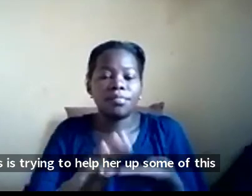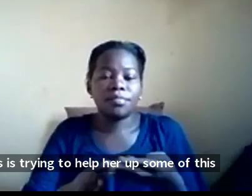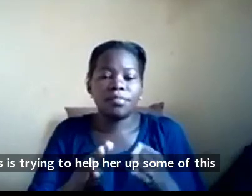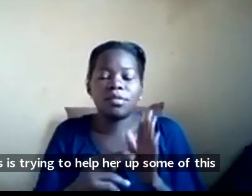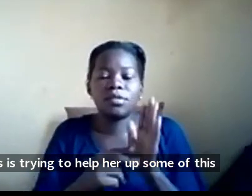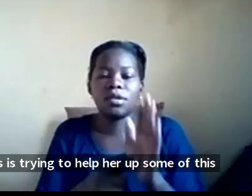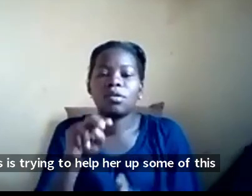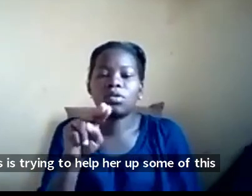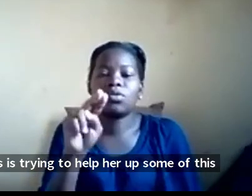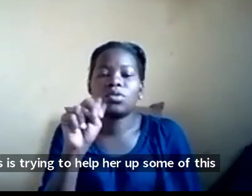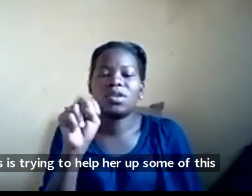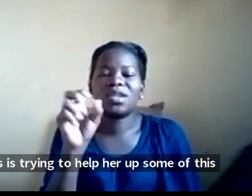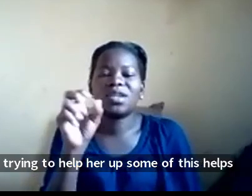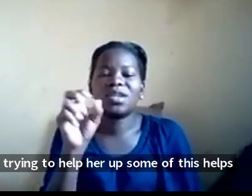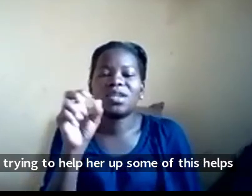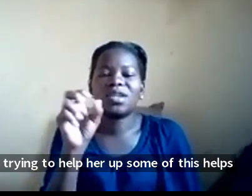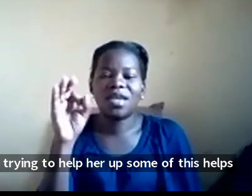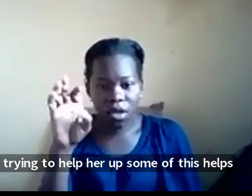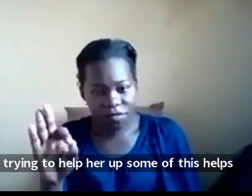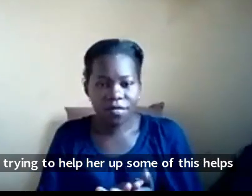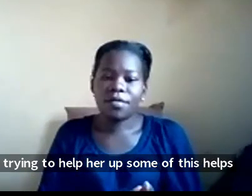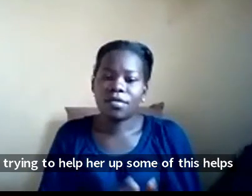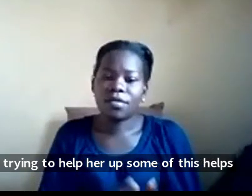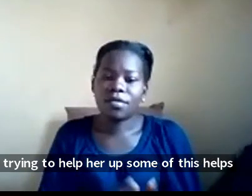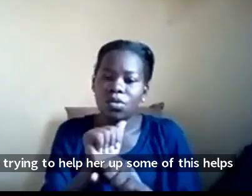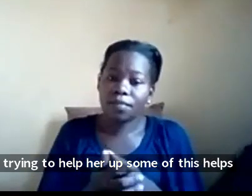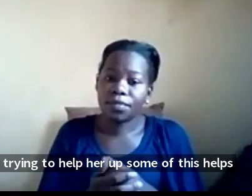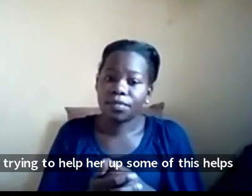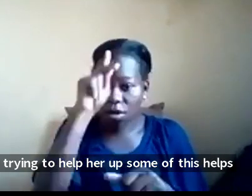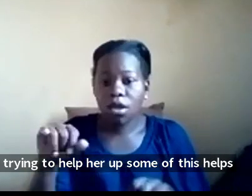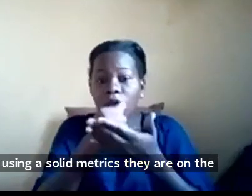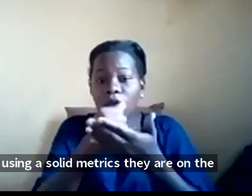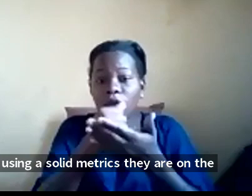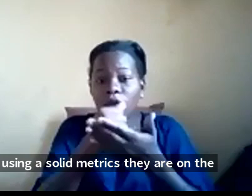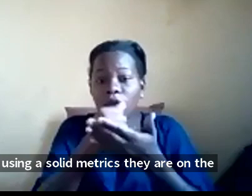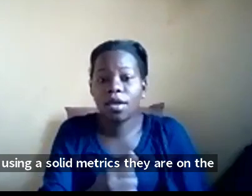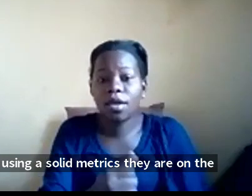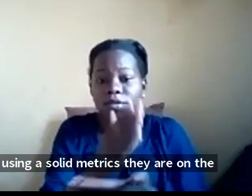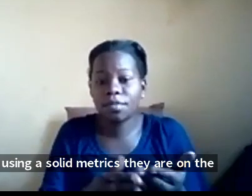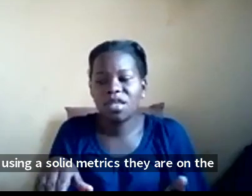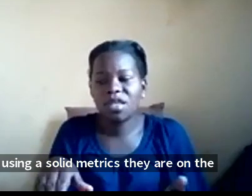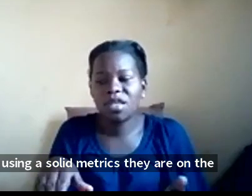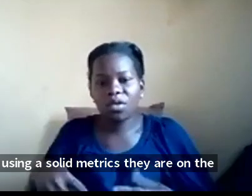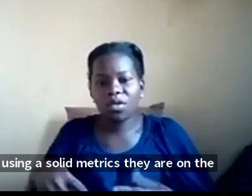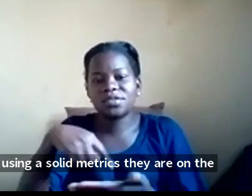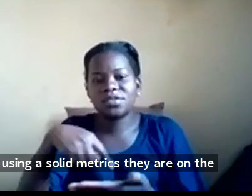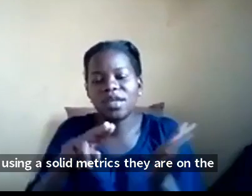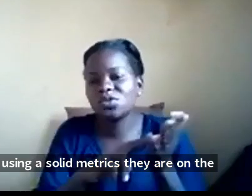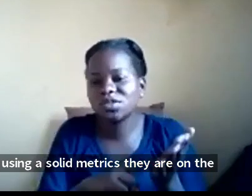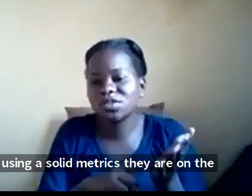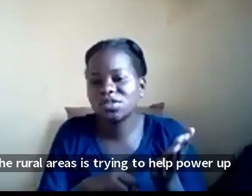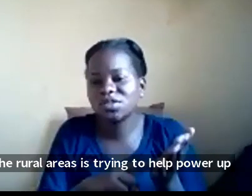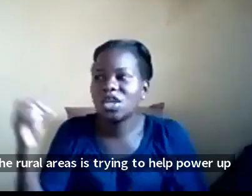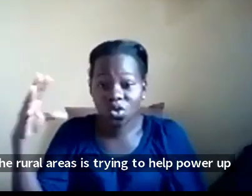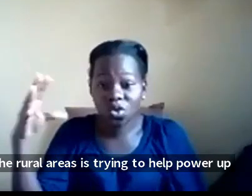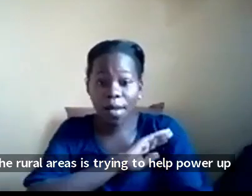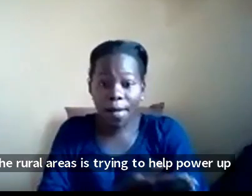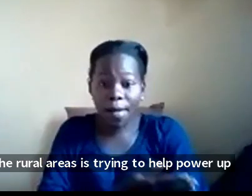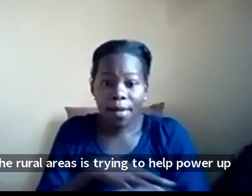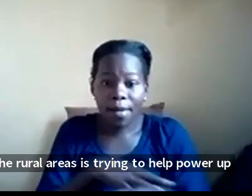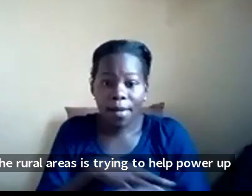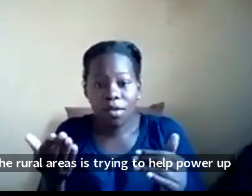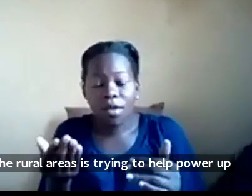using a solar to make sure that they are on. They are lit and they have some level of lighting energy.